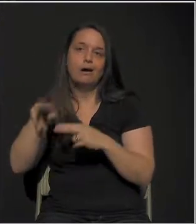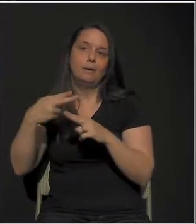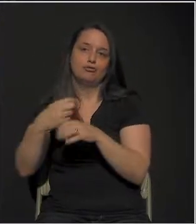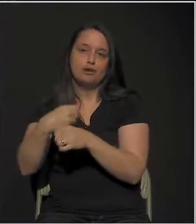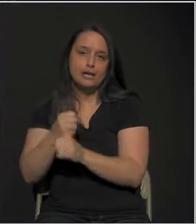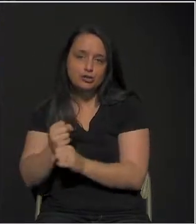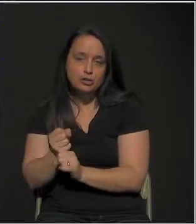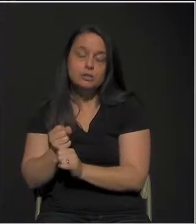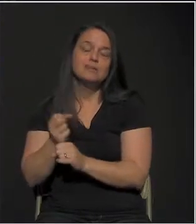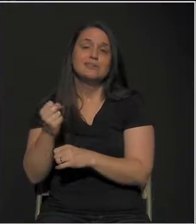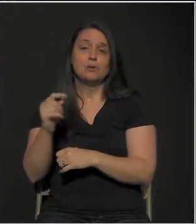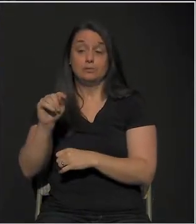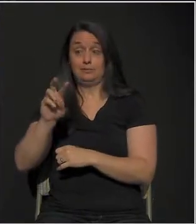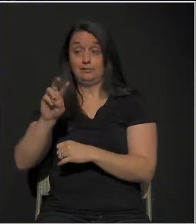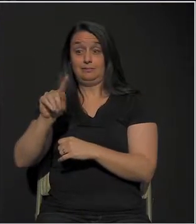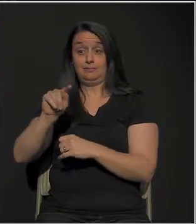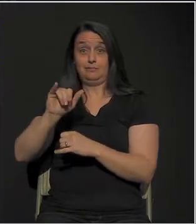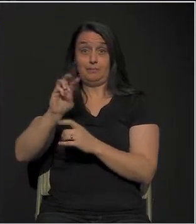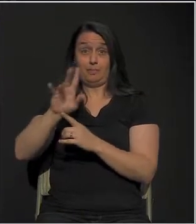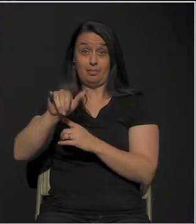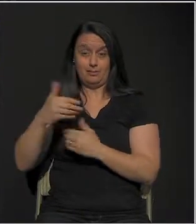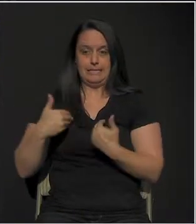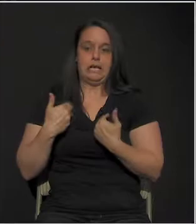Timothy's this young pastor